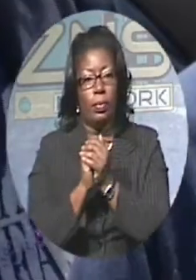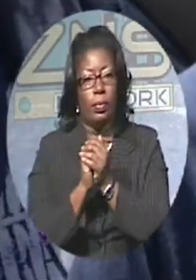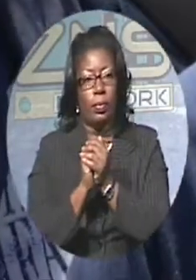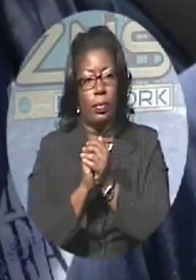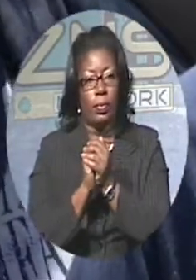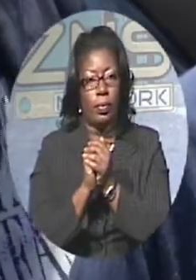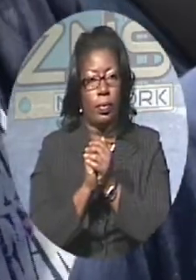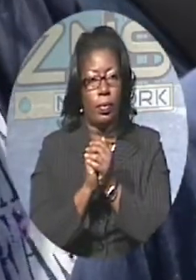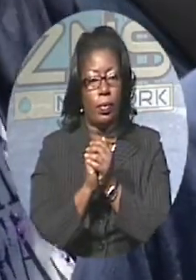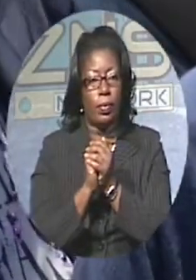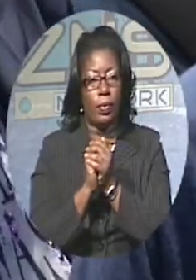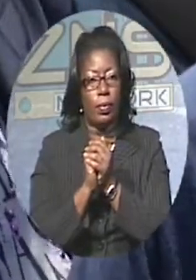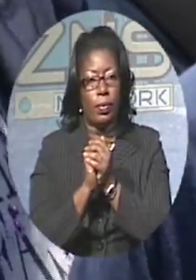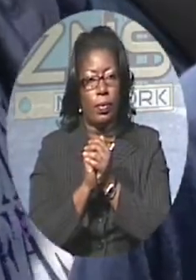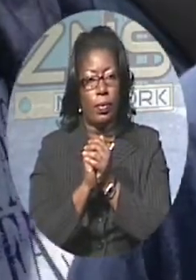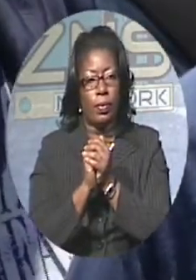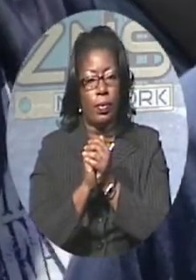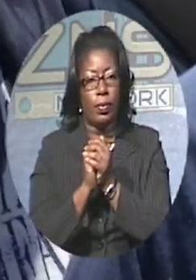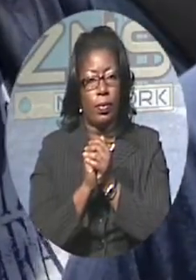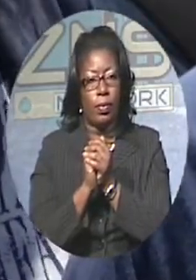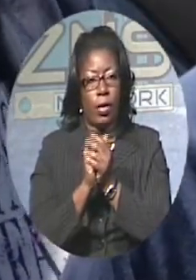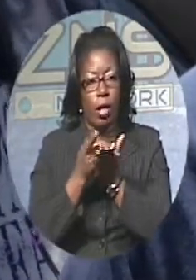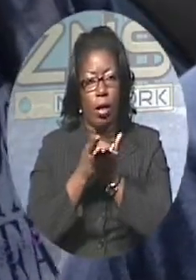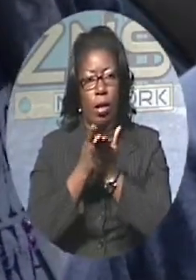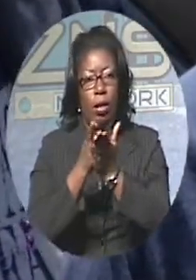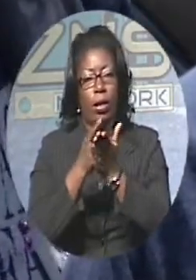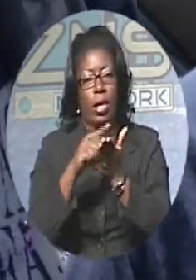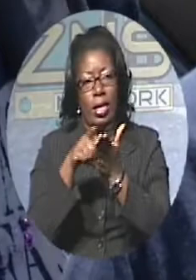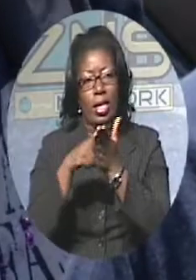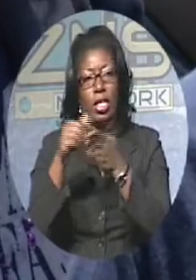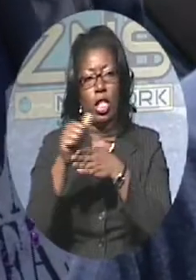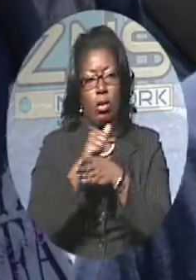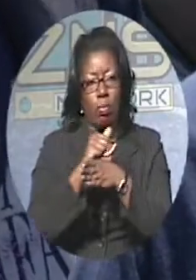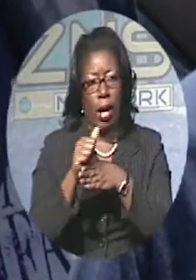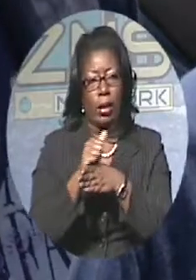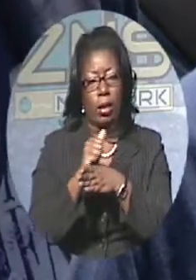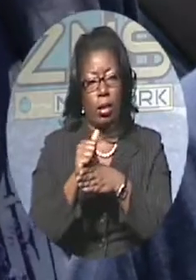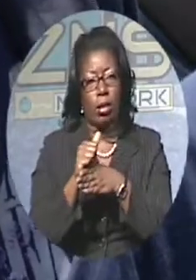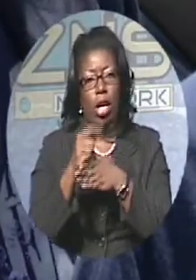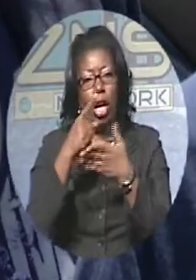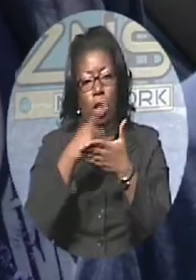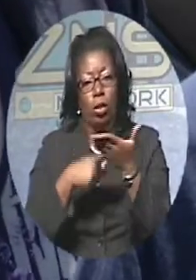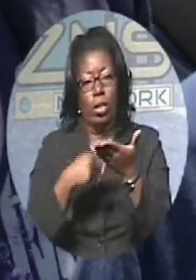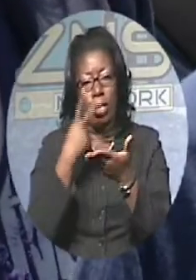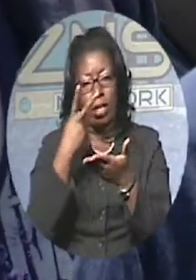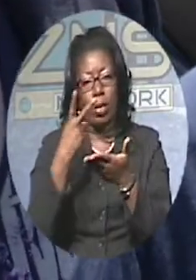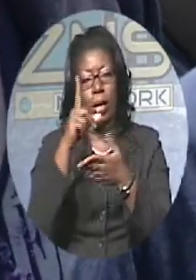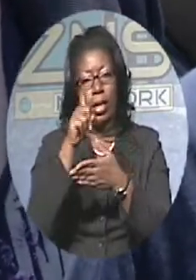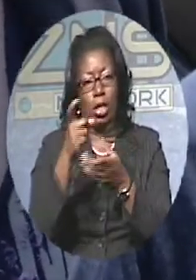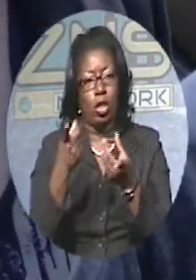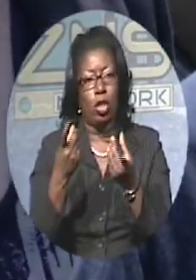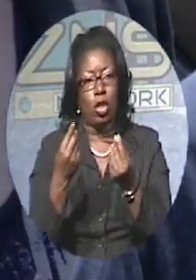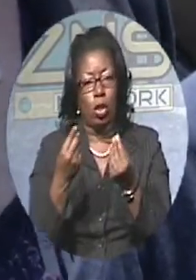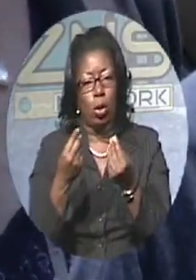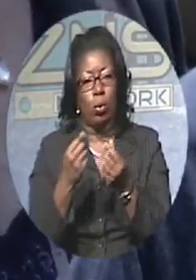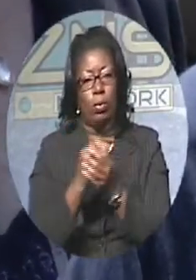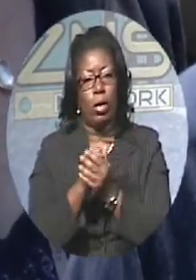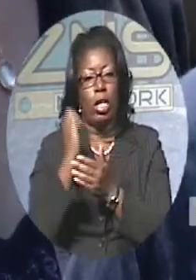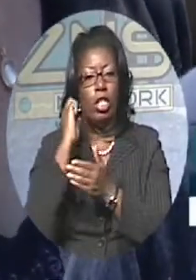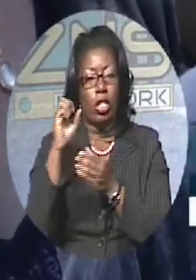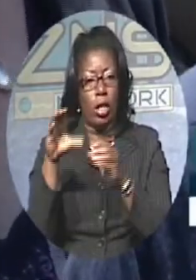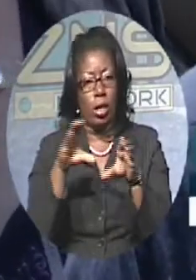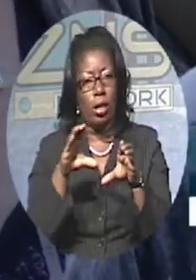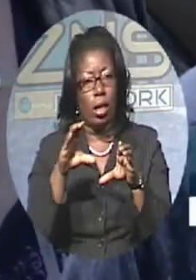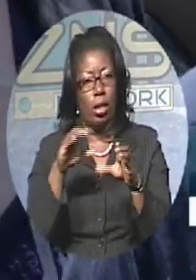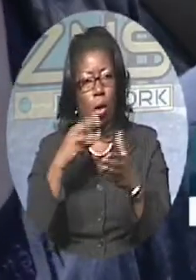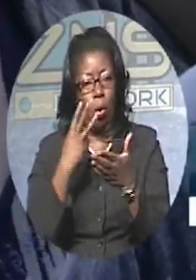And a couple of regattas, yeah, but practice rounds. Just practice rounds to see what I need to do. Yeah. That's all I was doing. But she did very well. She